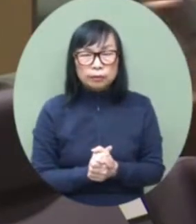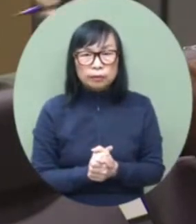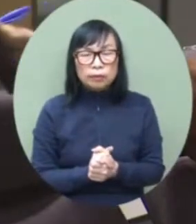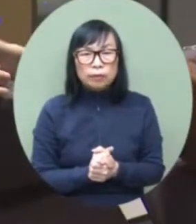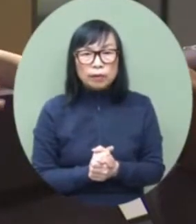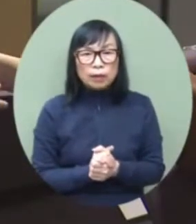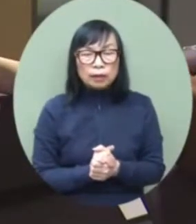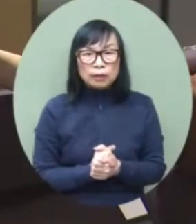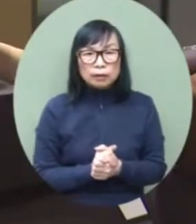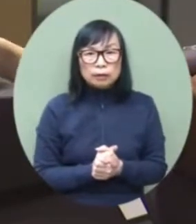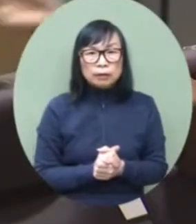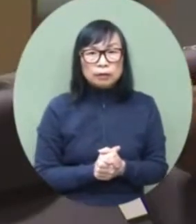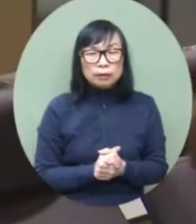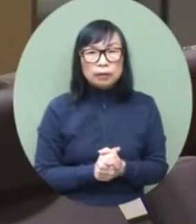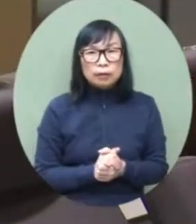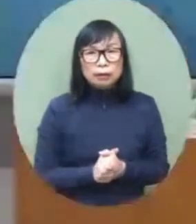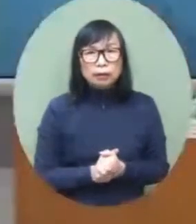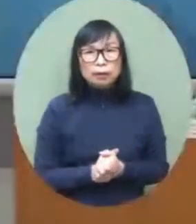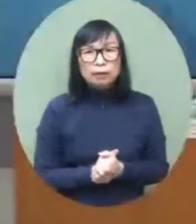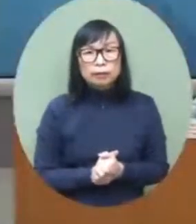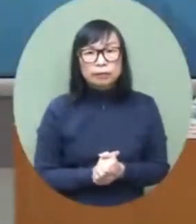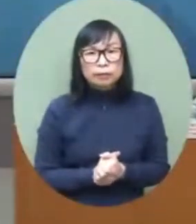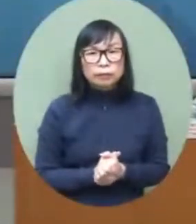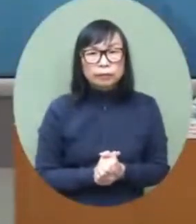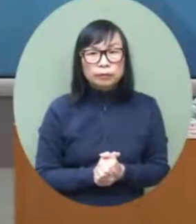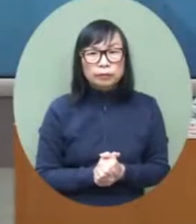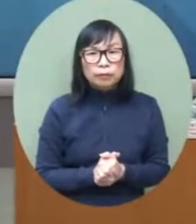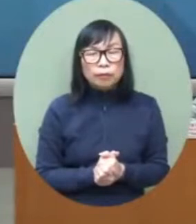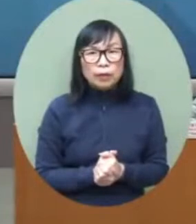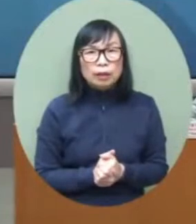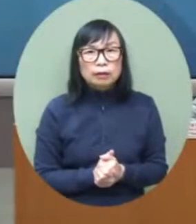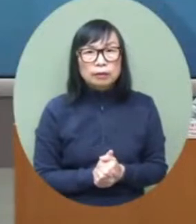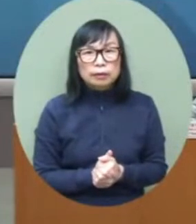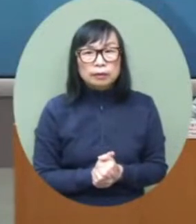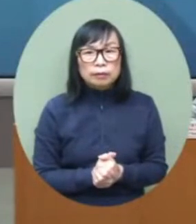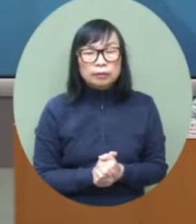or the HA be handling situation like this?